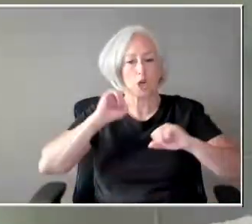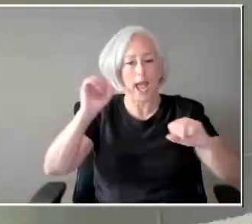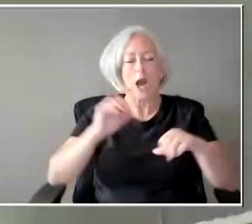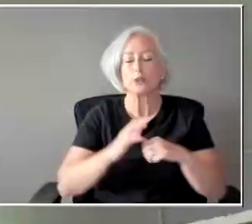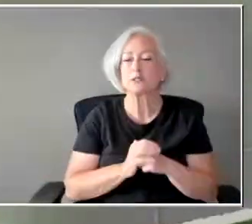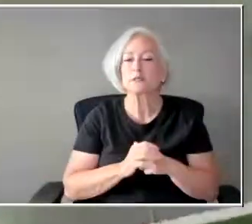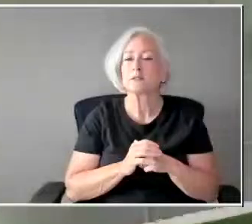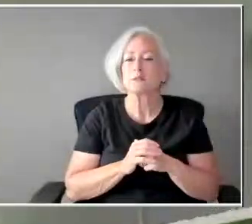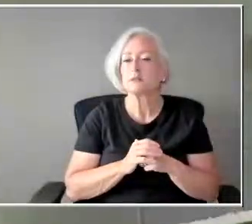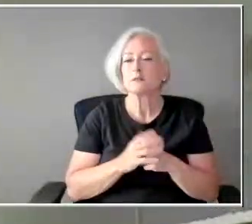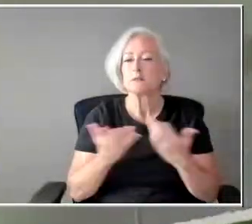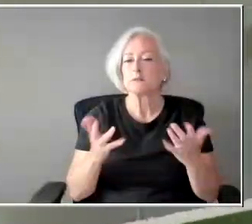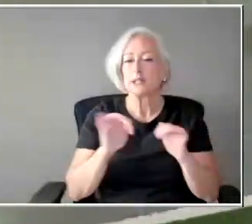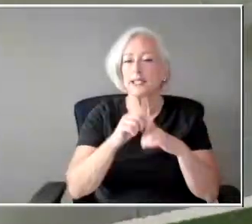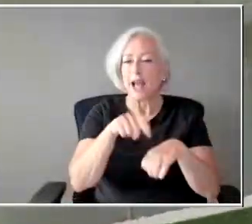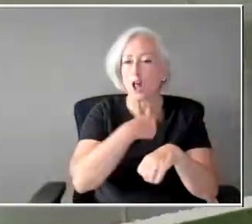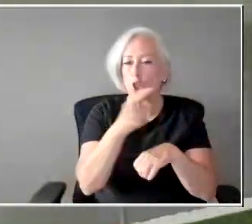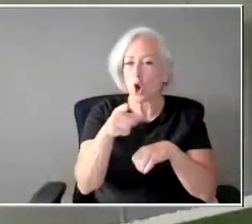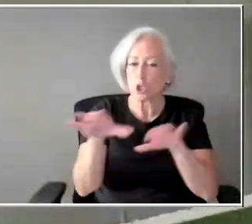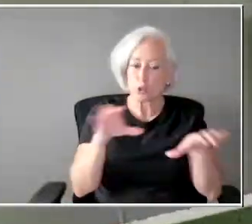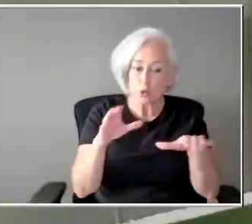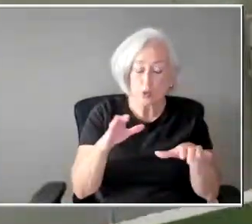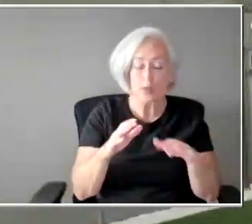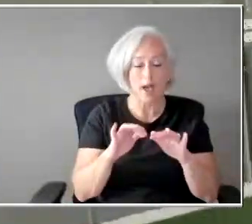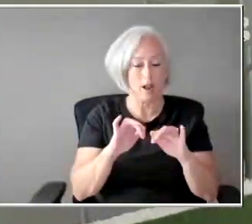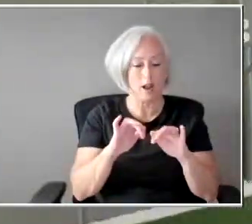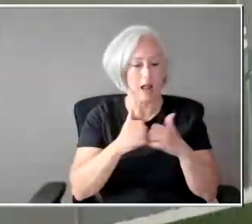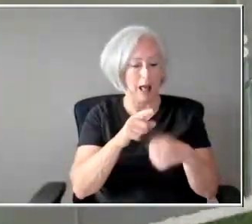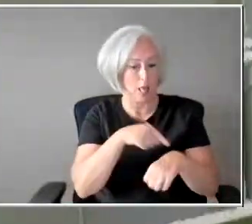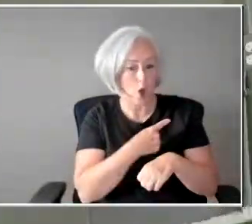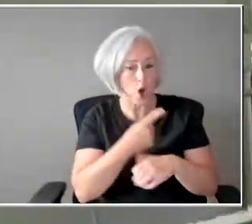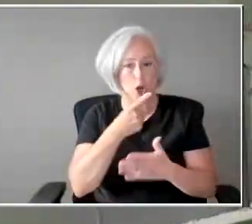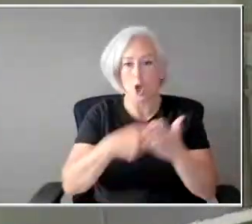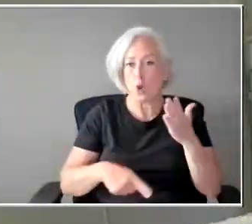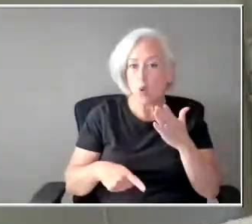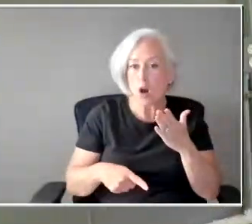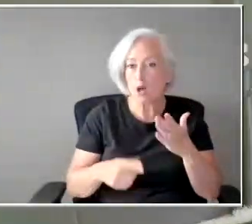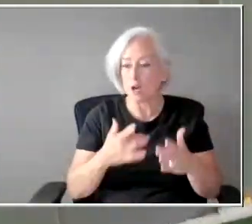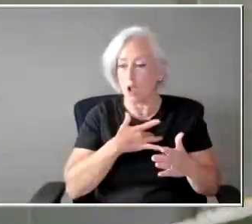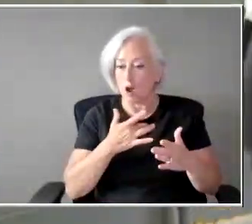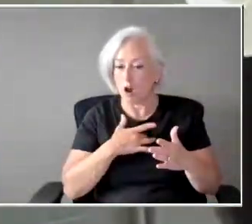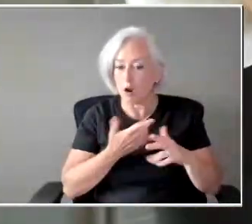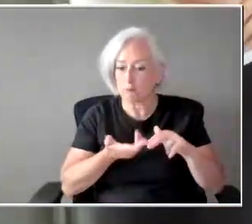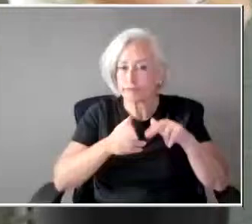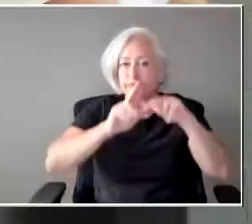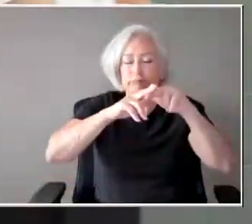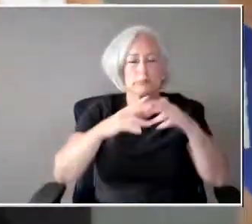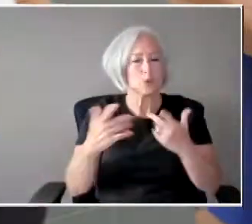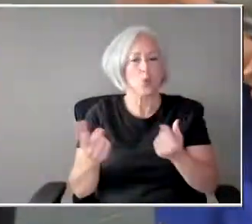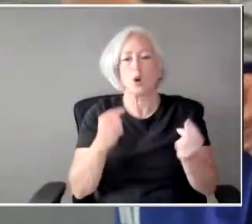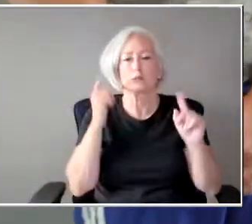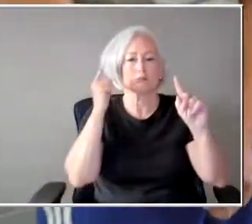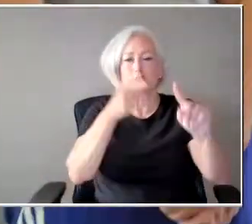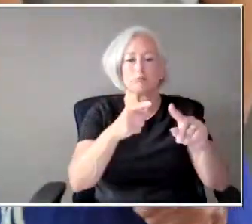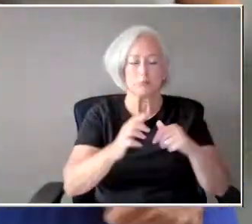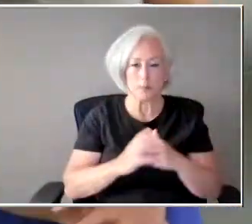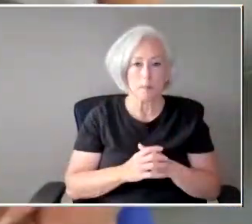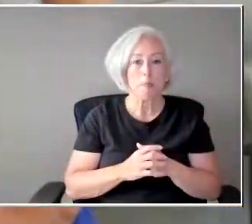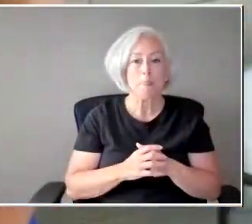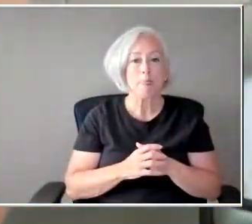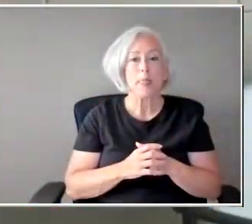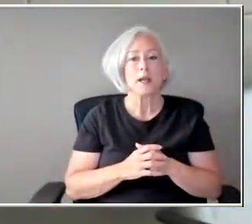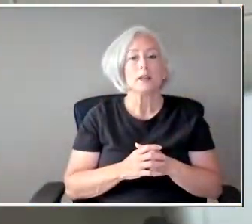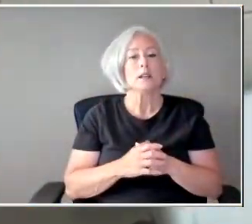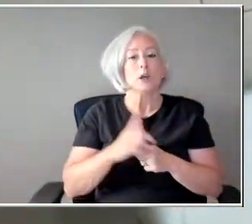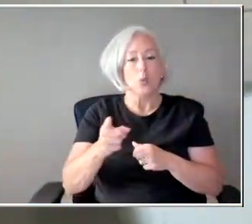long do you have to do it? Is it about what you're doing or how long you're doing it? Your heart rate getting up? What is it? The benefit of the body weight exercises is because you are not